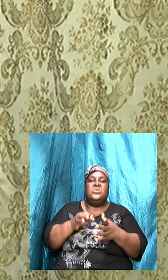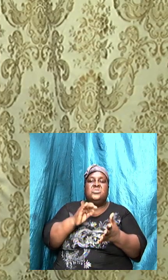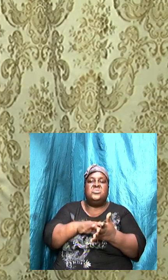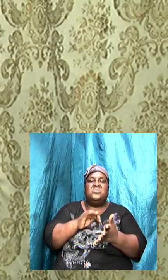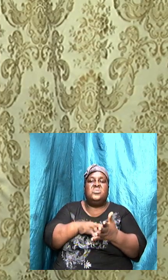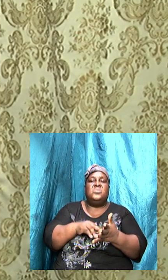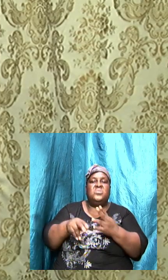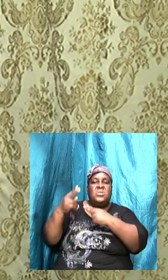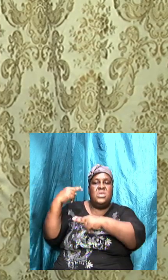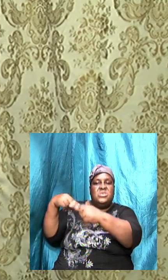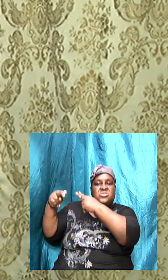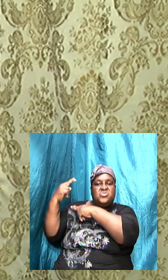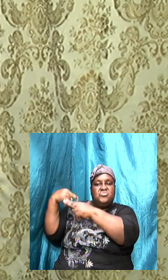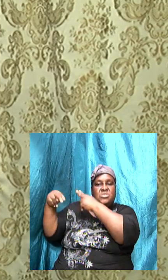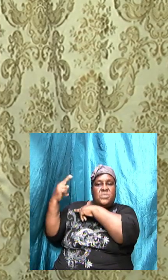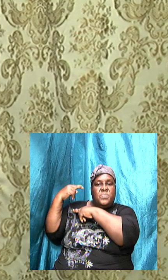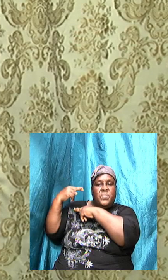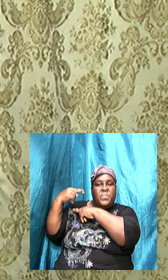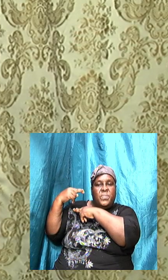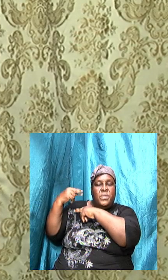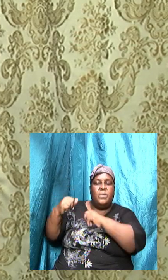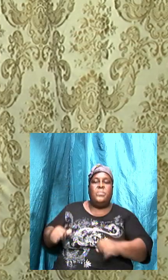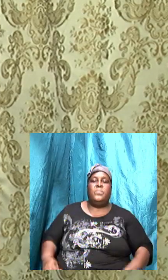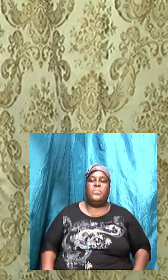through the history, and we had gone,